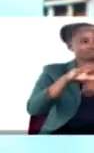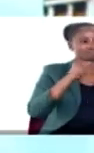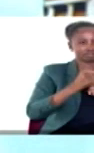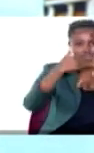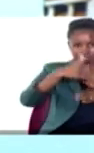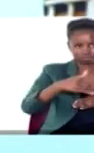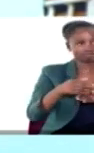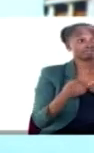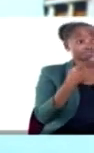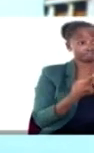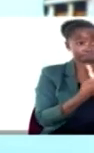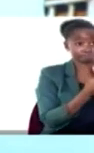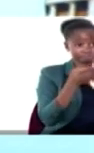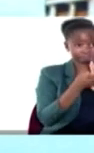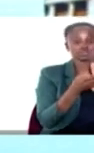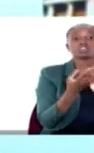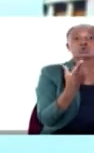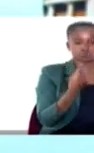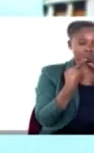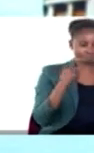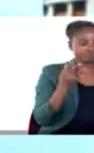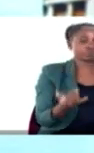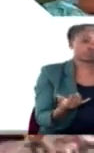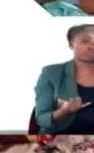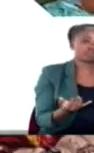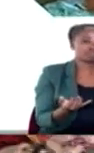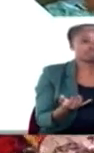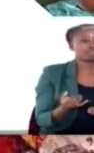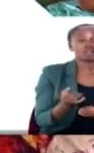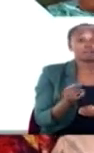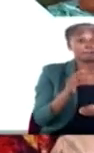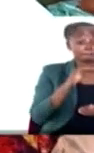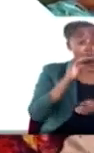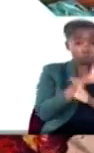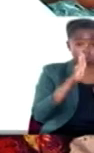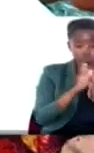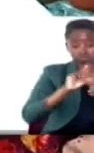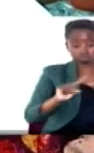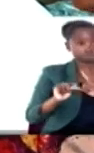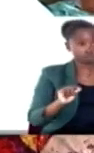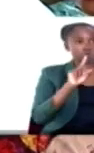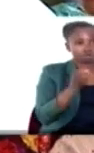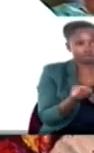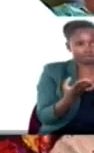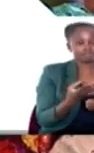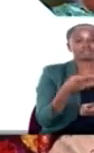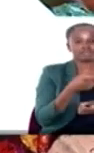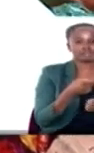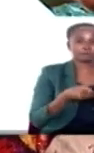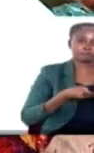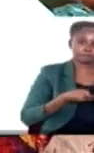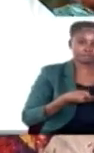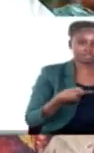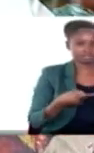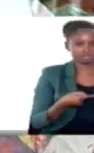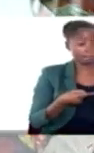are unveiling today. You will all live here with this plan of action. It is